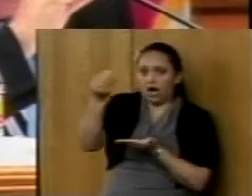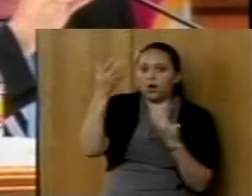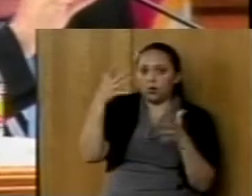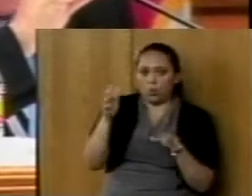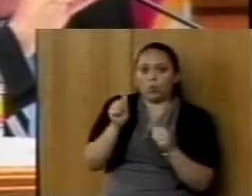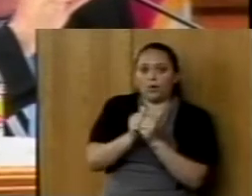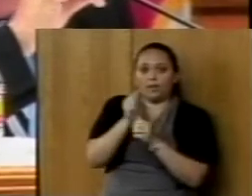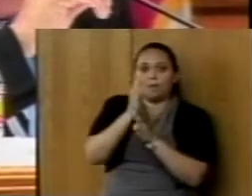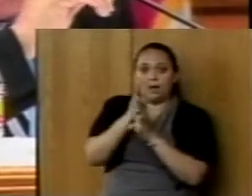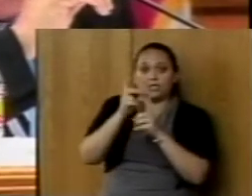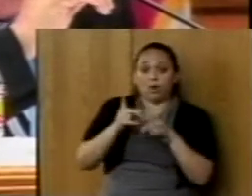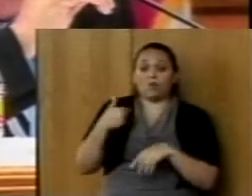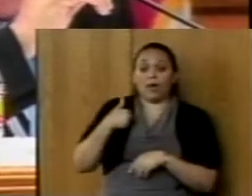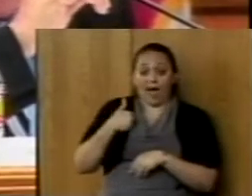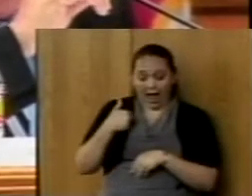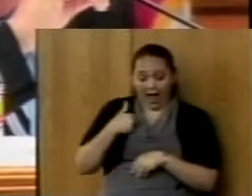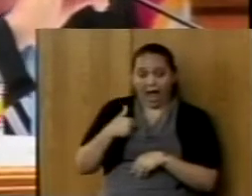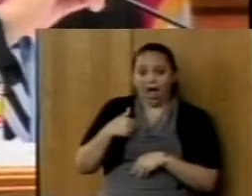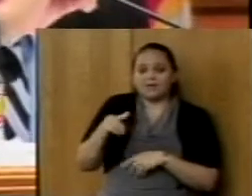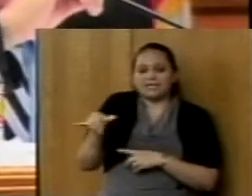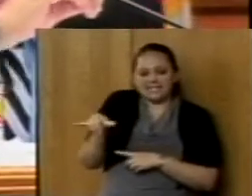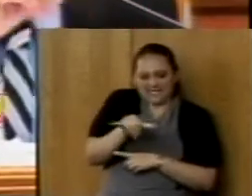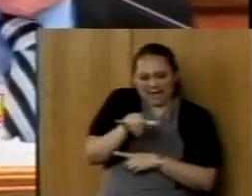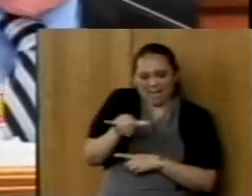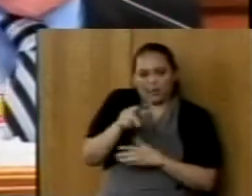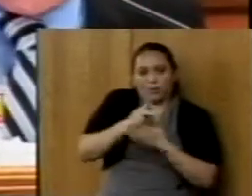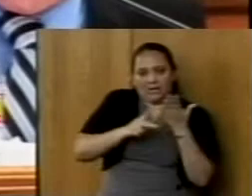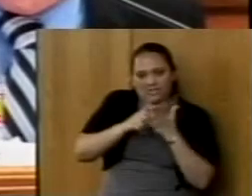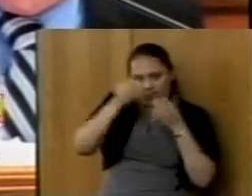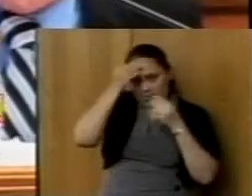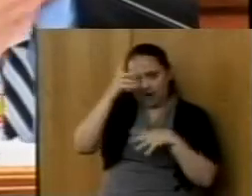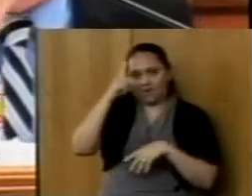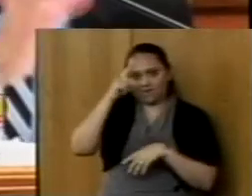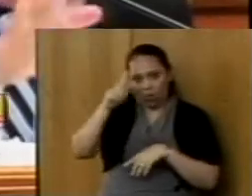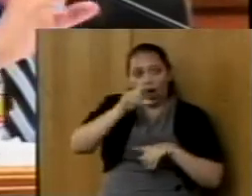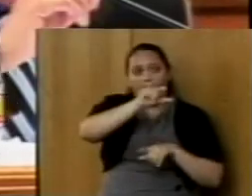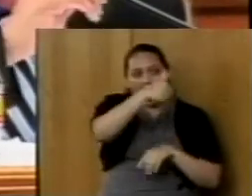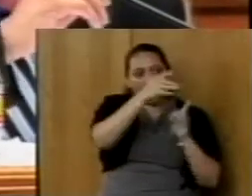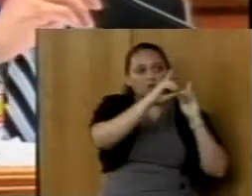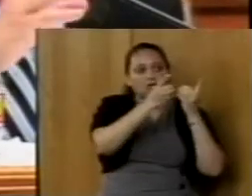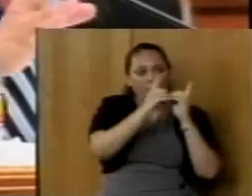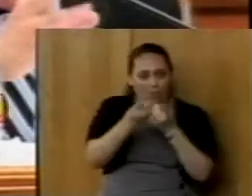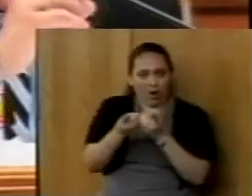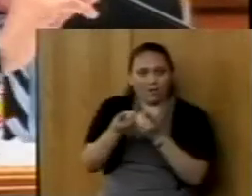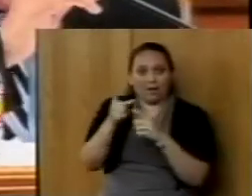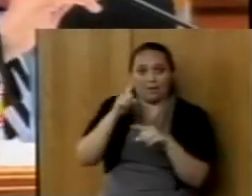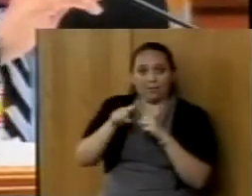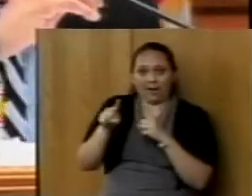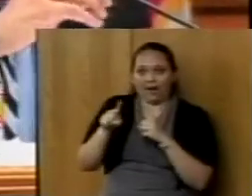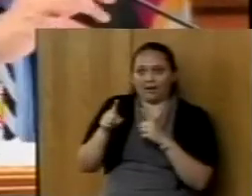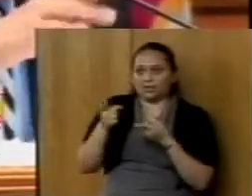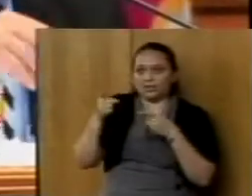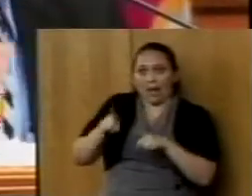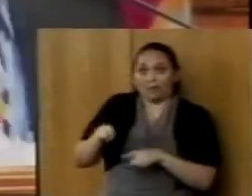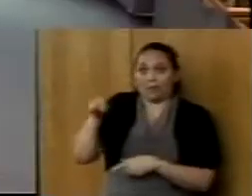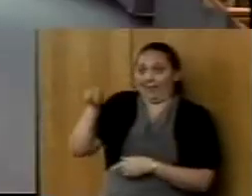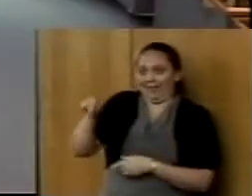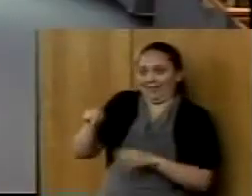and we have similar pieces of information, obviously, for other departments, but this just happens to be this group.